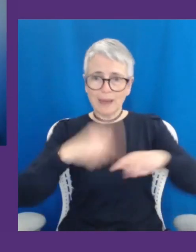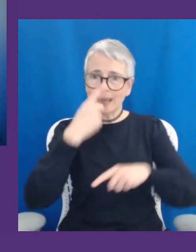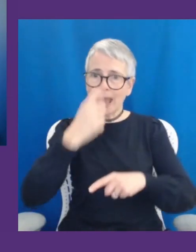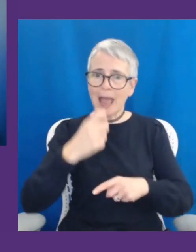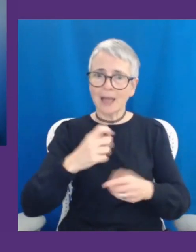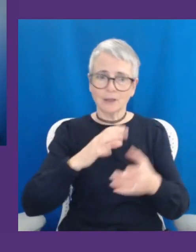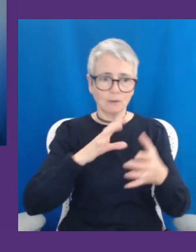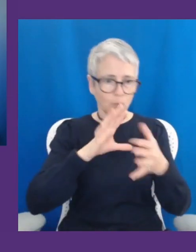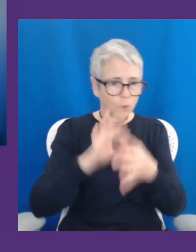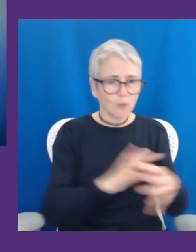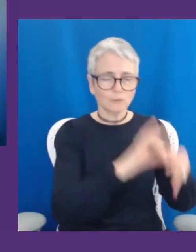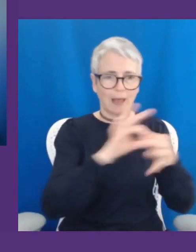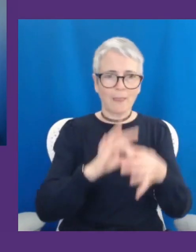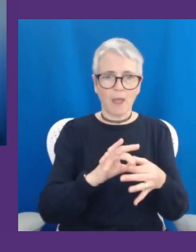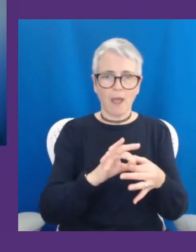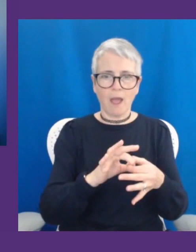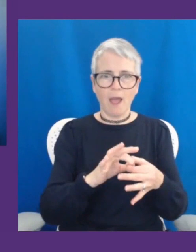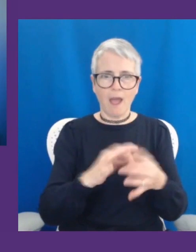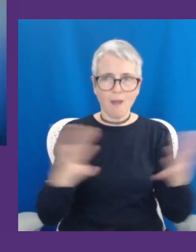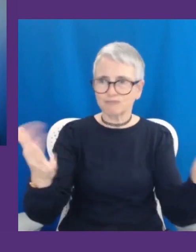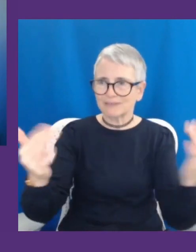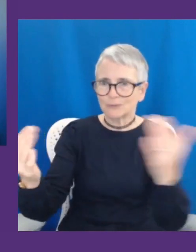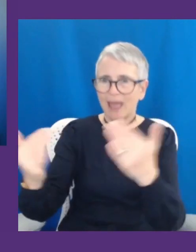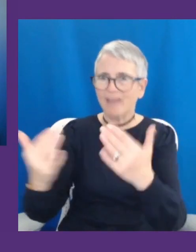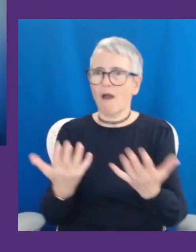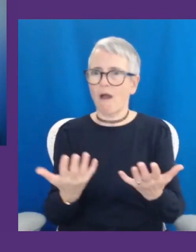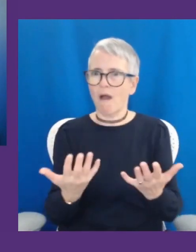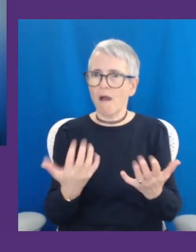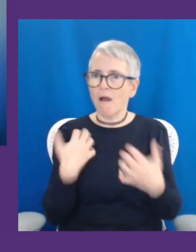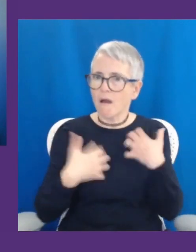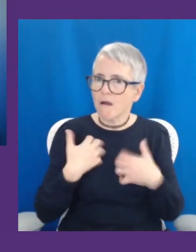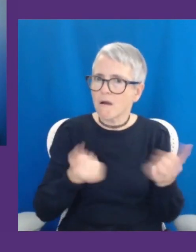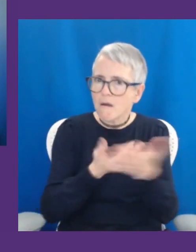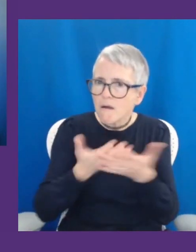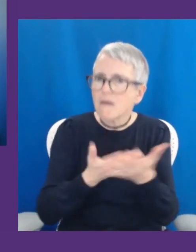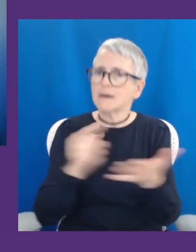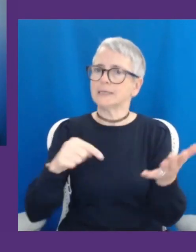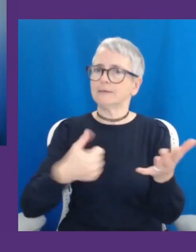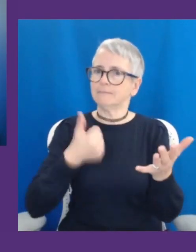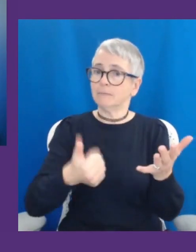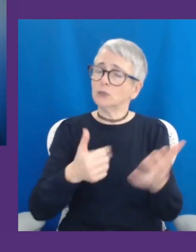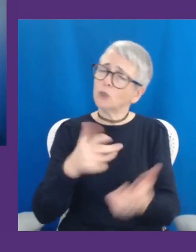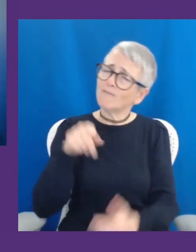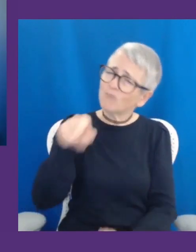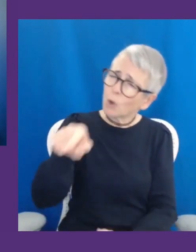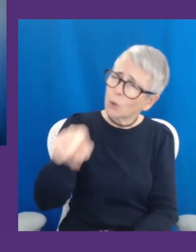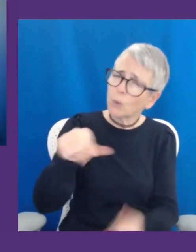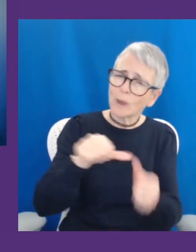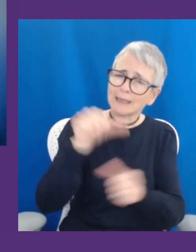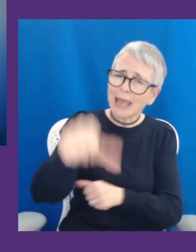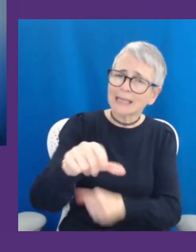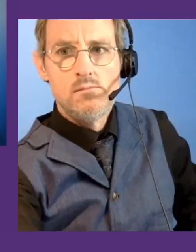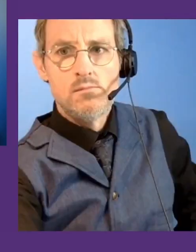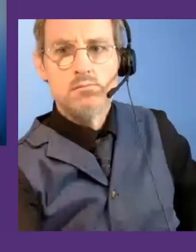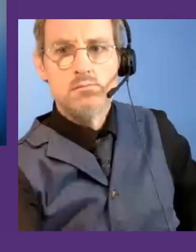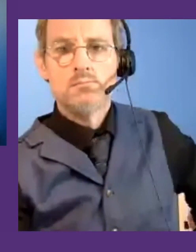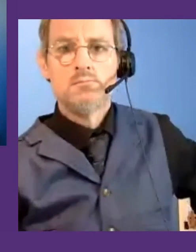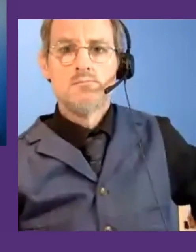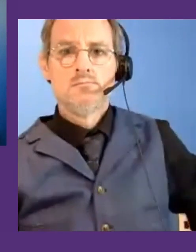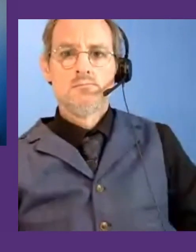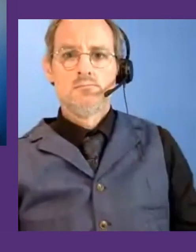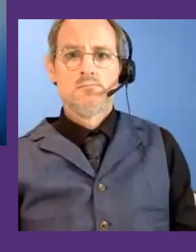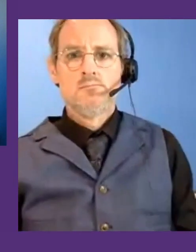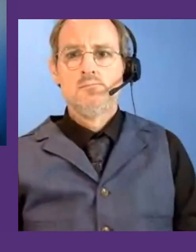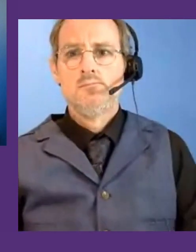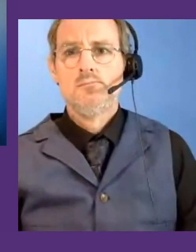together. So I guess in terms of your next steps, how are you going to create that sense of community?